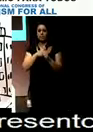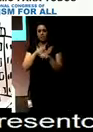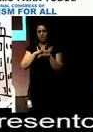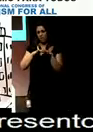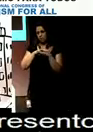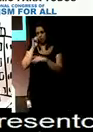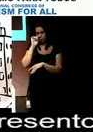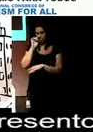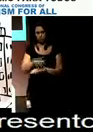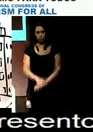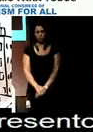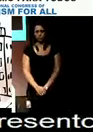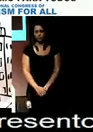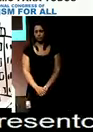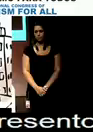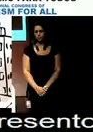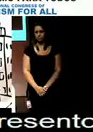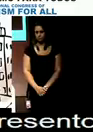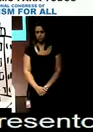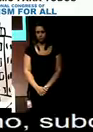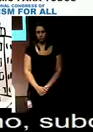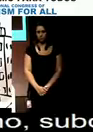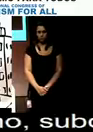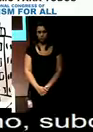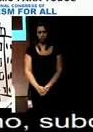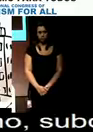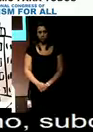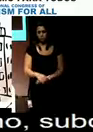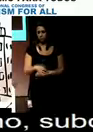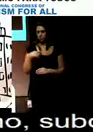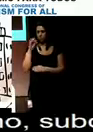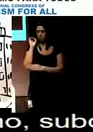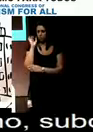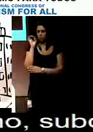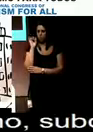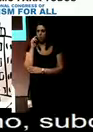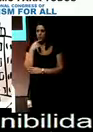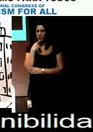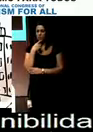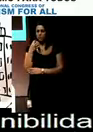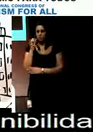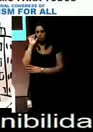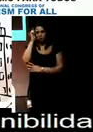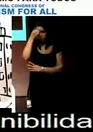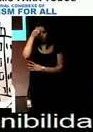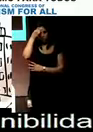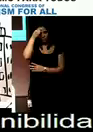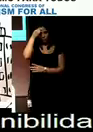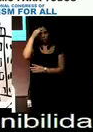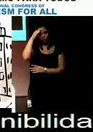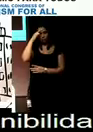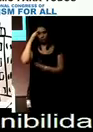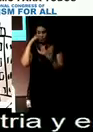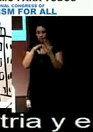of Development of Sustainability from the State Secretary of Tourism. I am going to talk